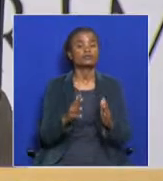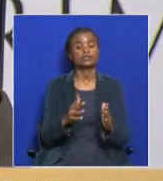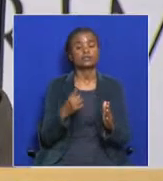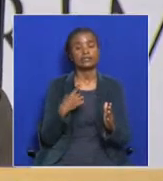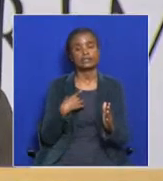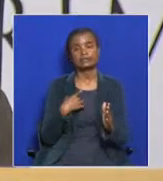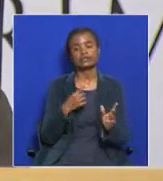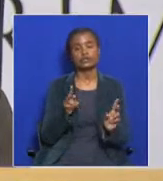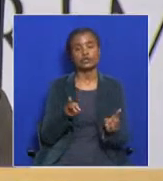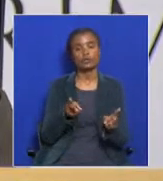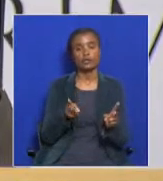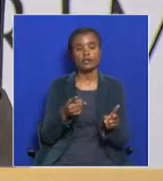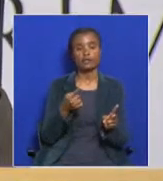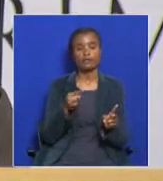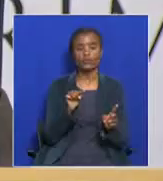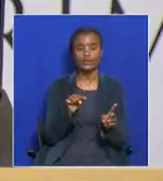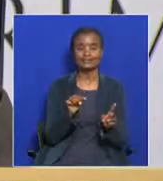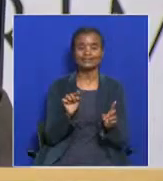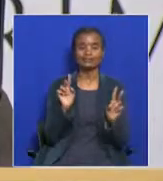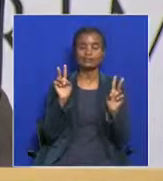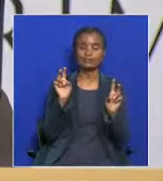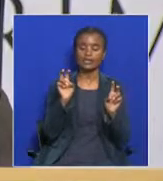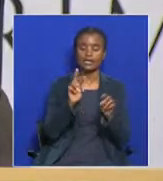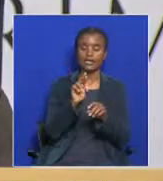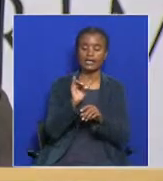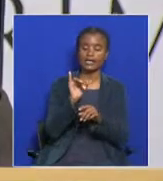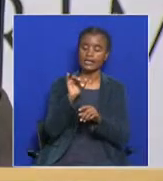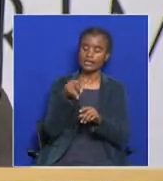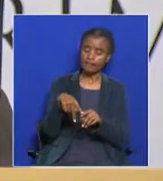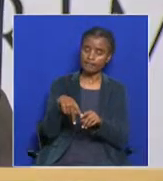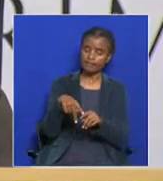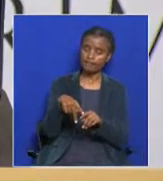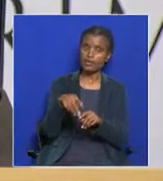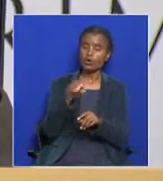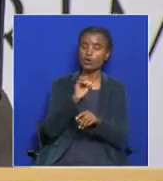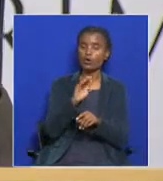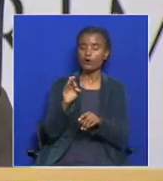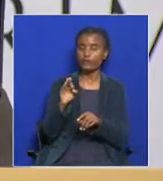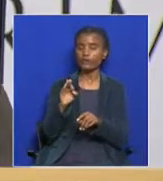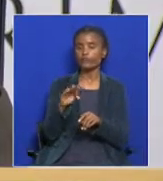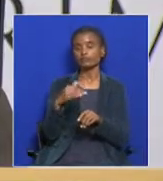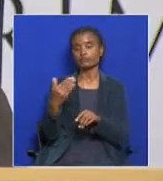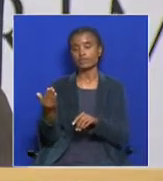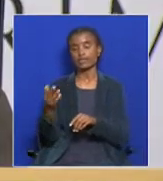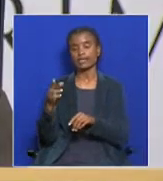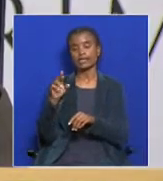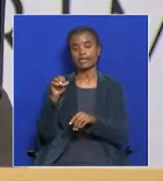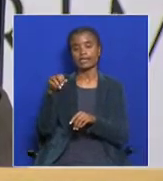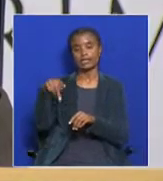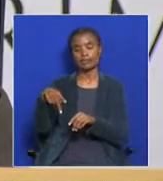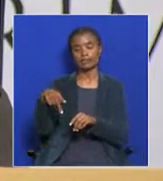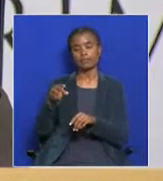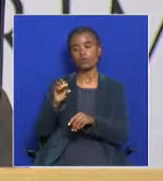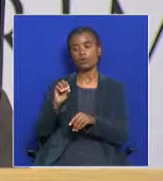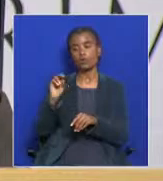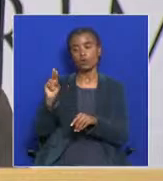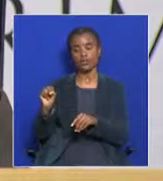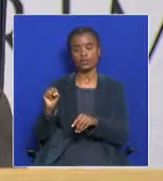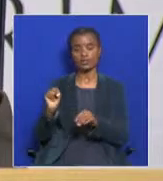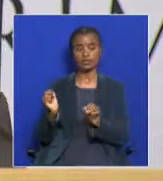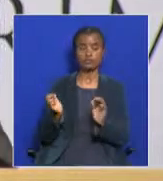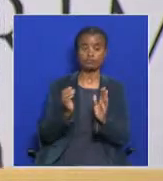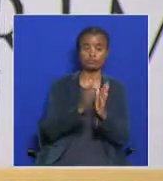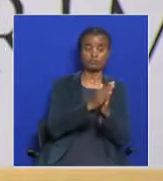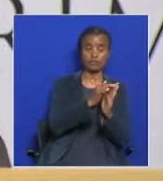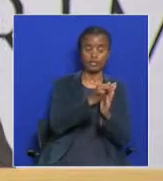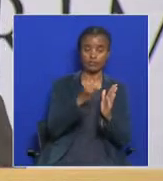I had done. So if that's your insinuation with regards to me, then I think I won't take it personally. I would assume